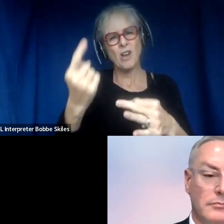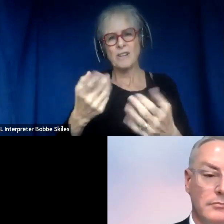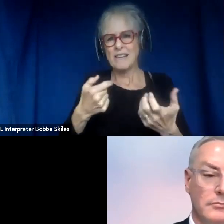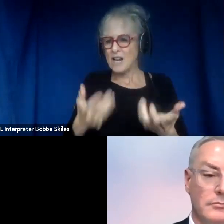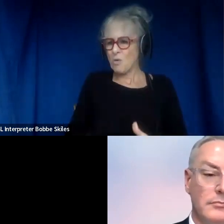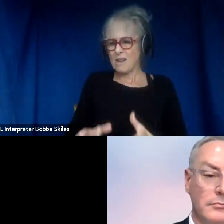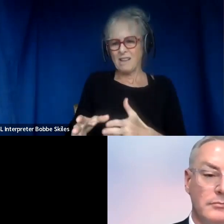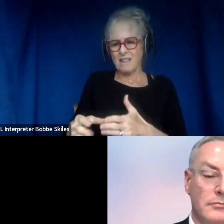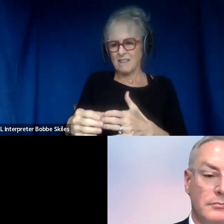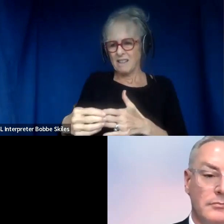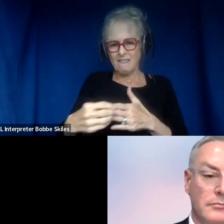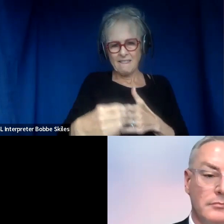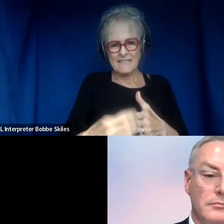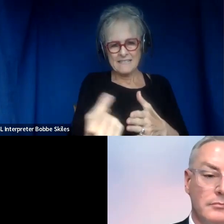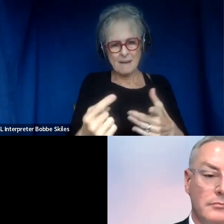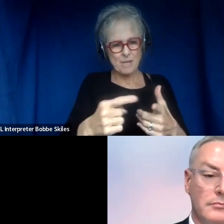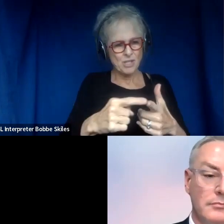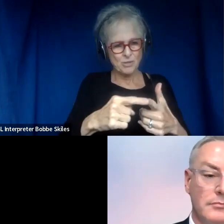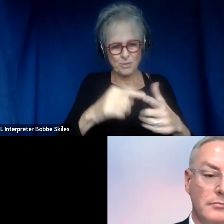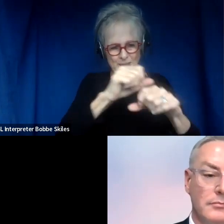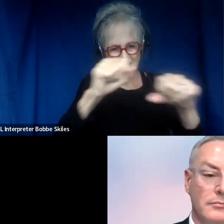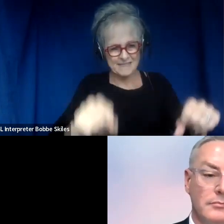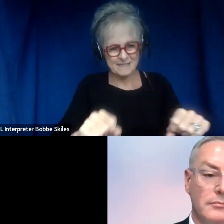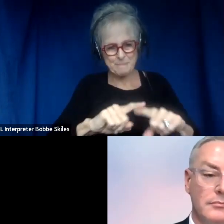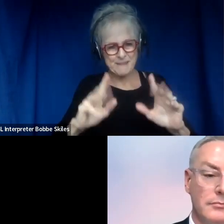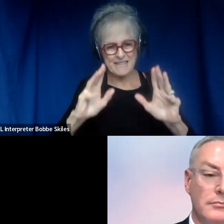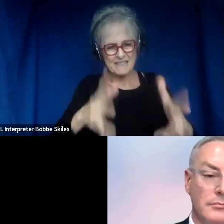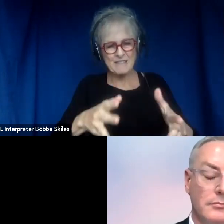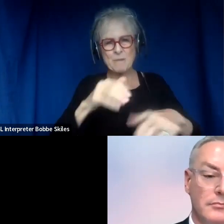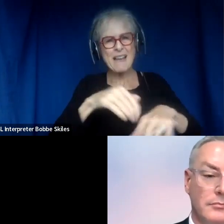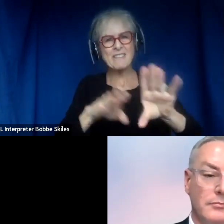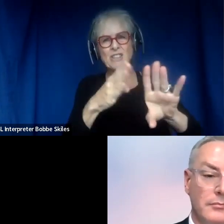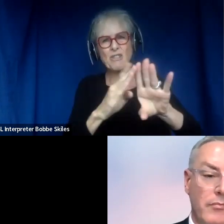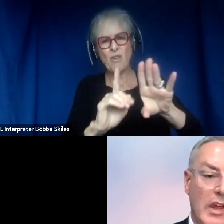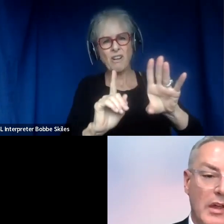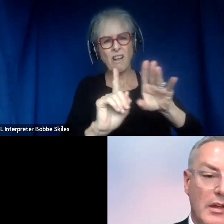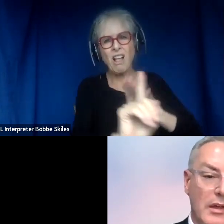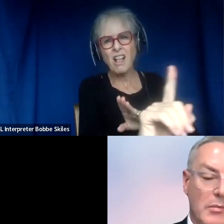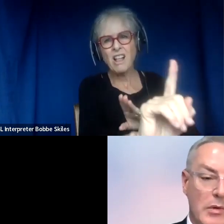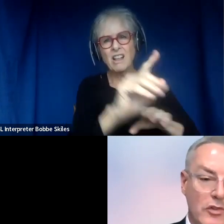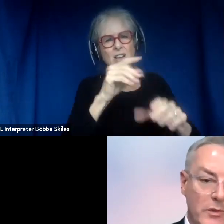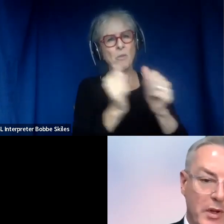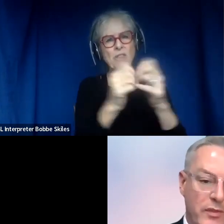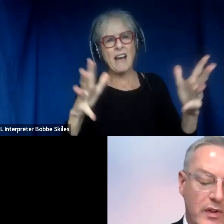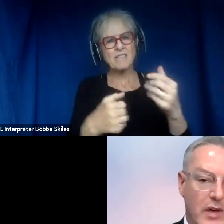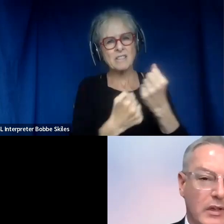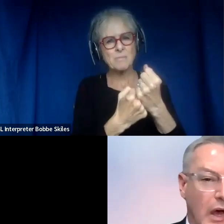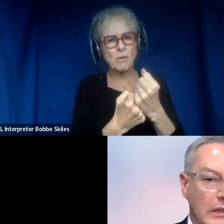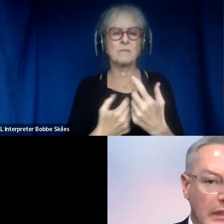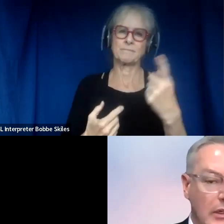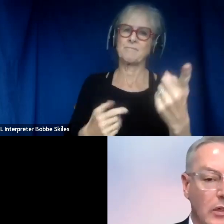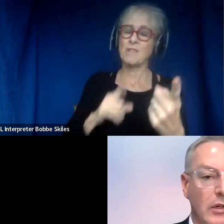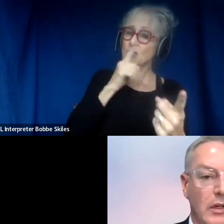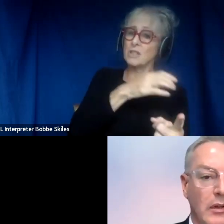you at the door. So not a question, just I don't understand it, and I'll leave it at that. Thank you. And Commissioner, there's benefit to